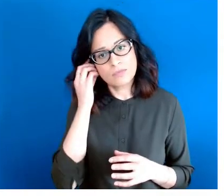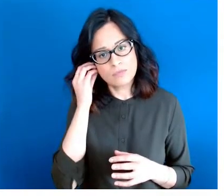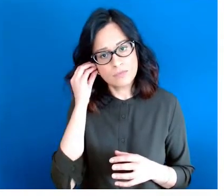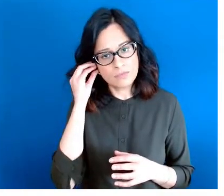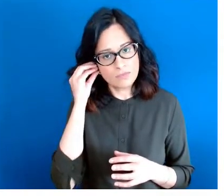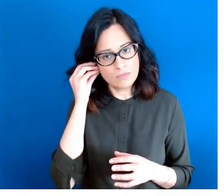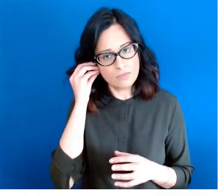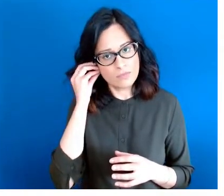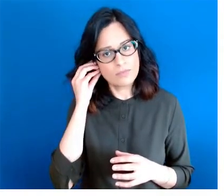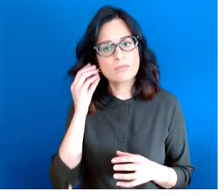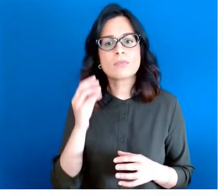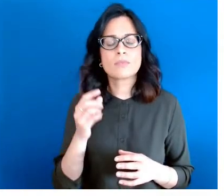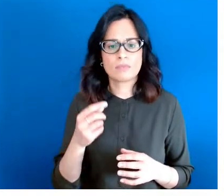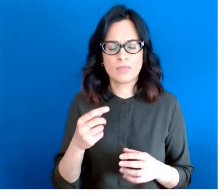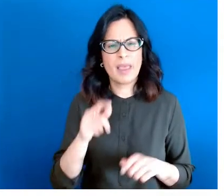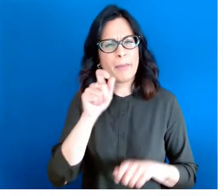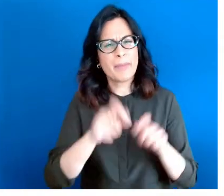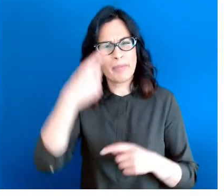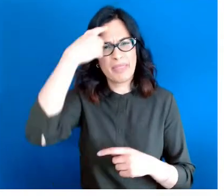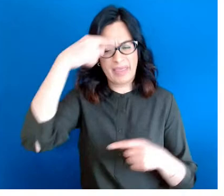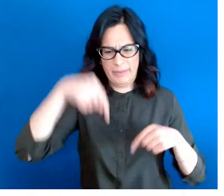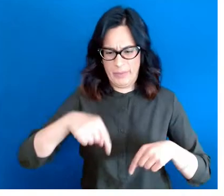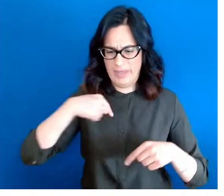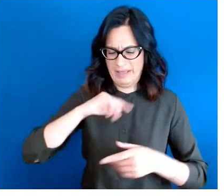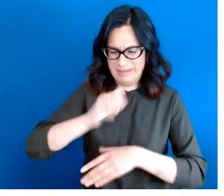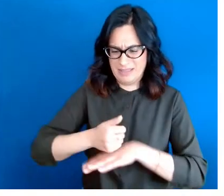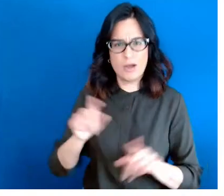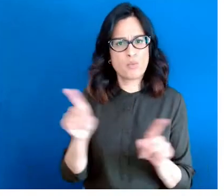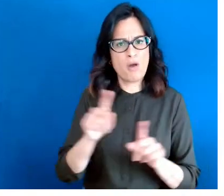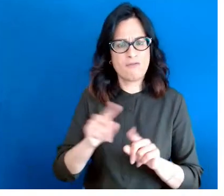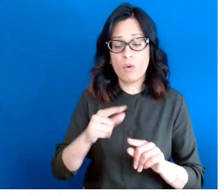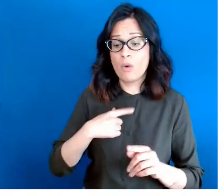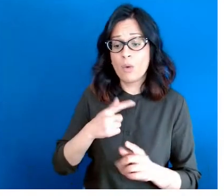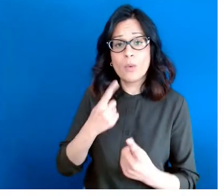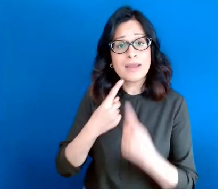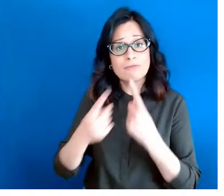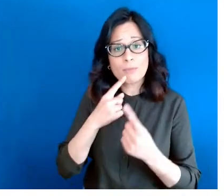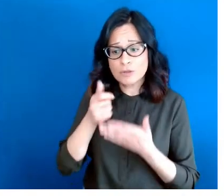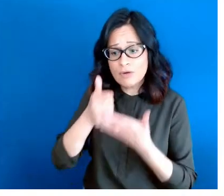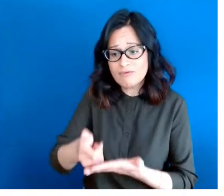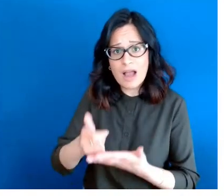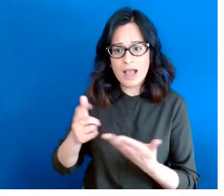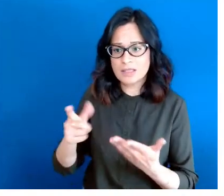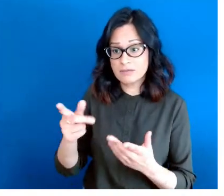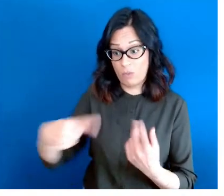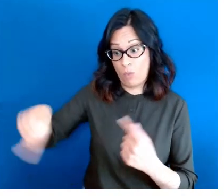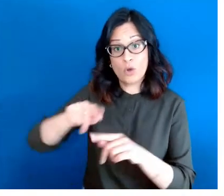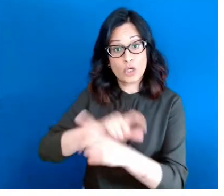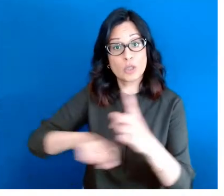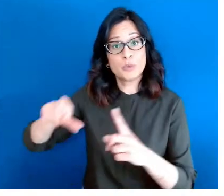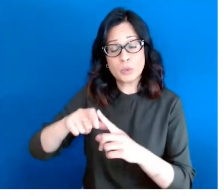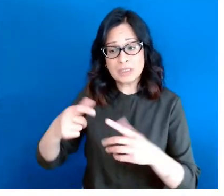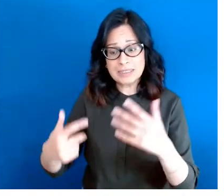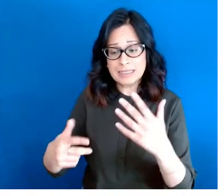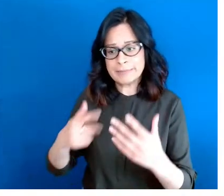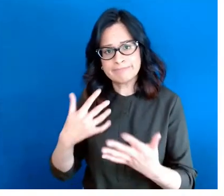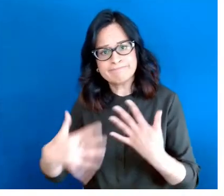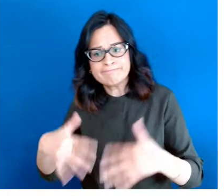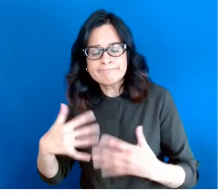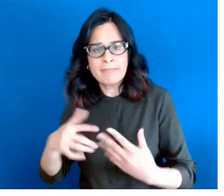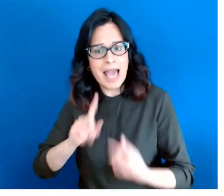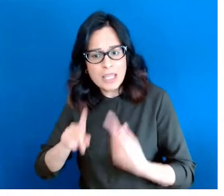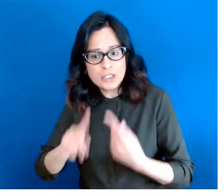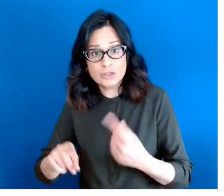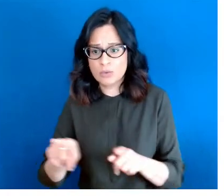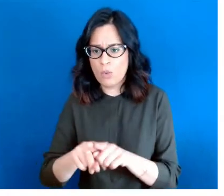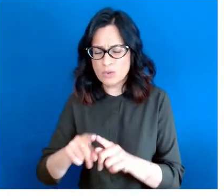Why do people need us? We provide information, advice, and support for the allergic community. We raise awareness of the condition and its impact on